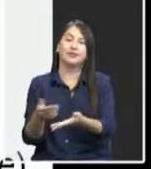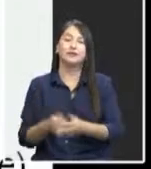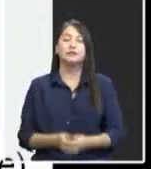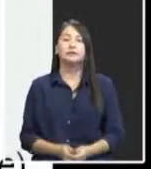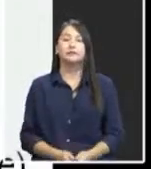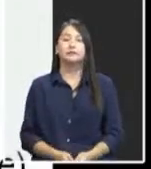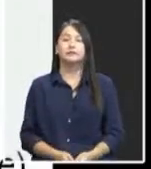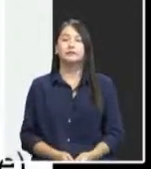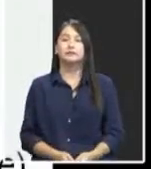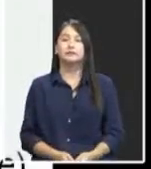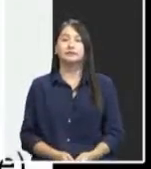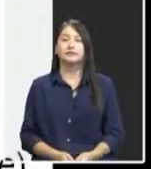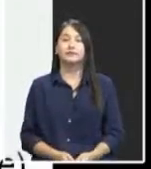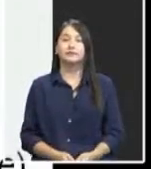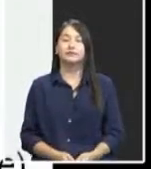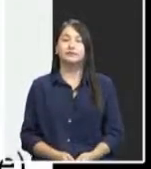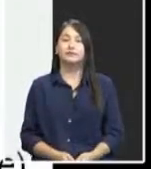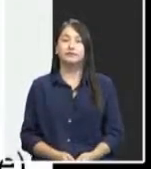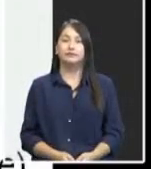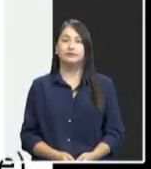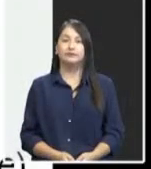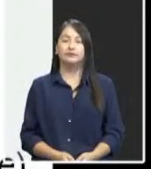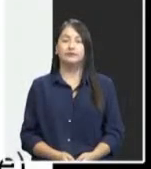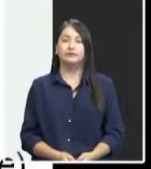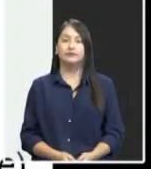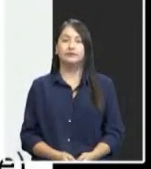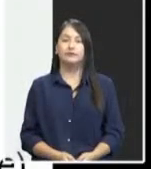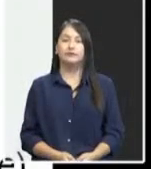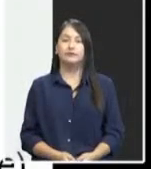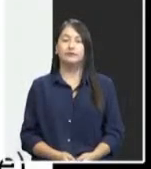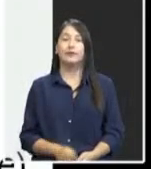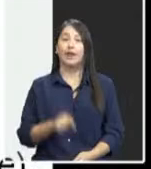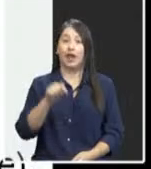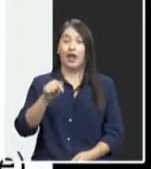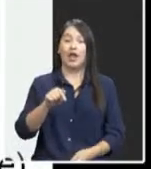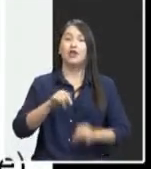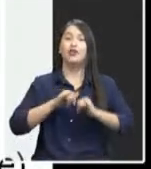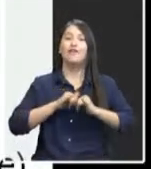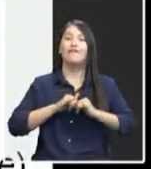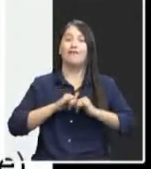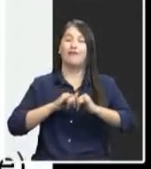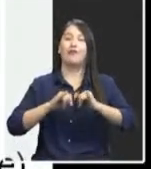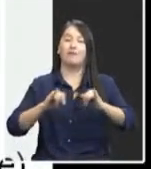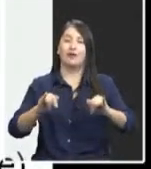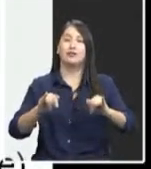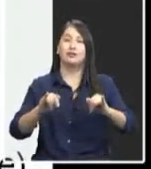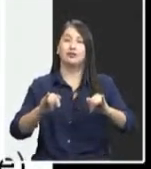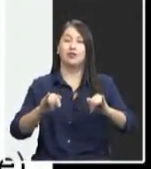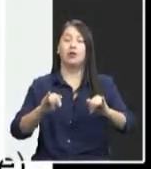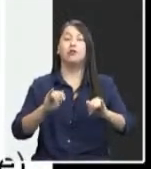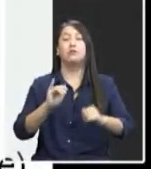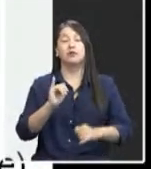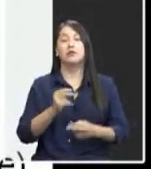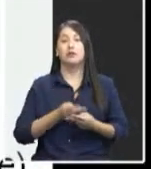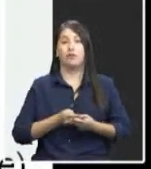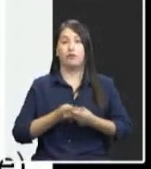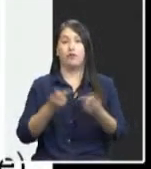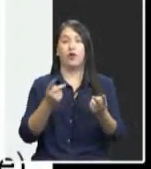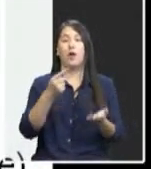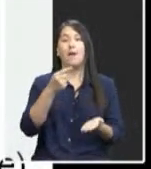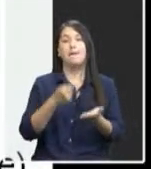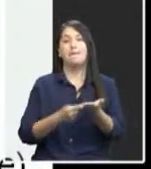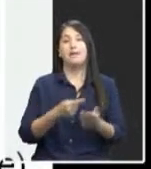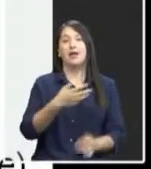Web, that was published in 1988, and it essentially is found now a